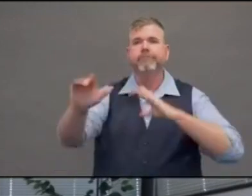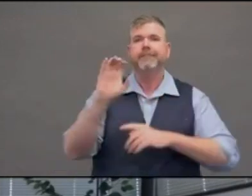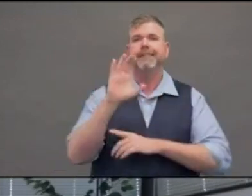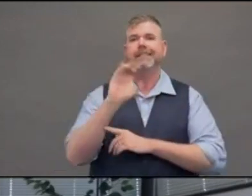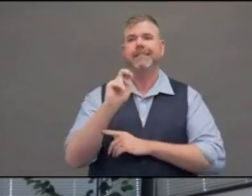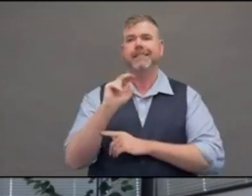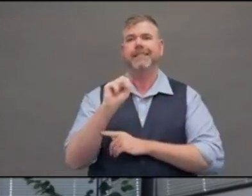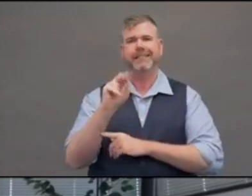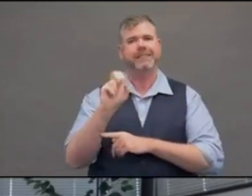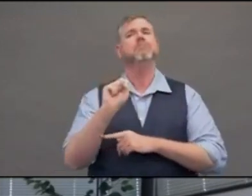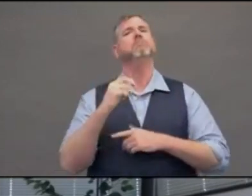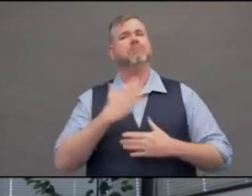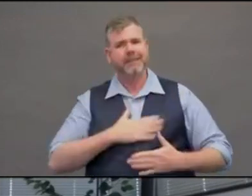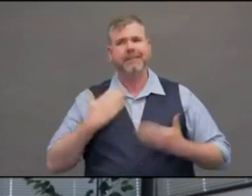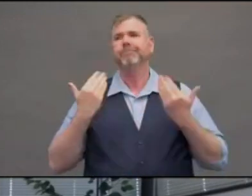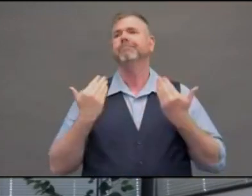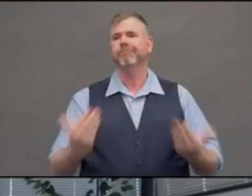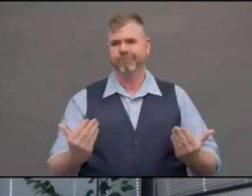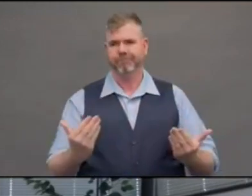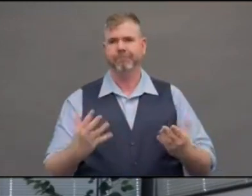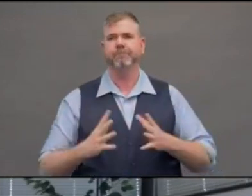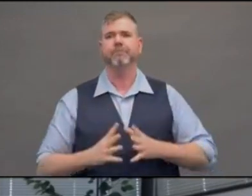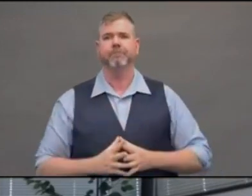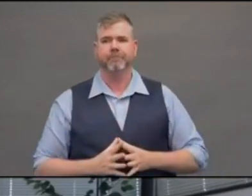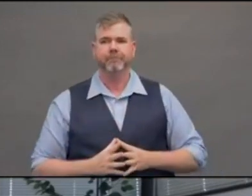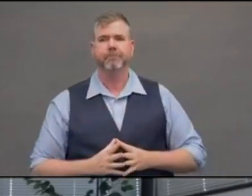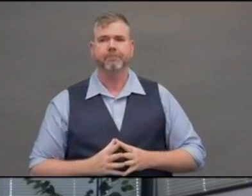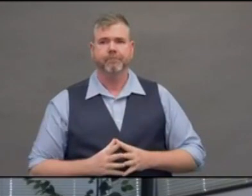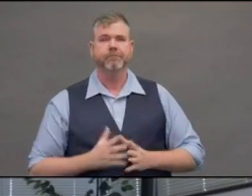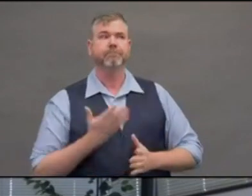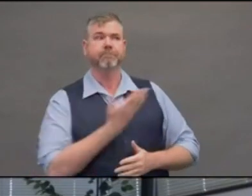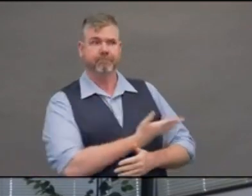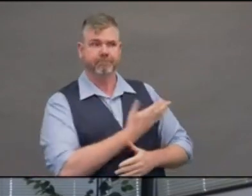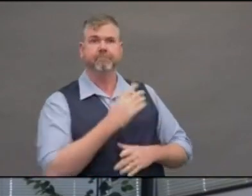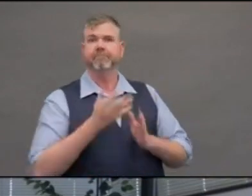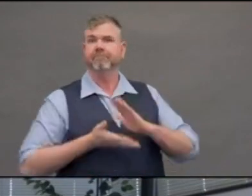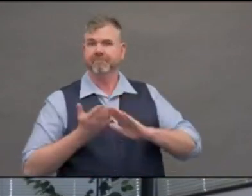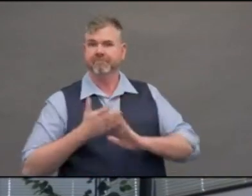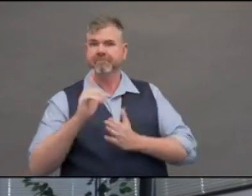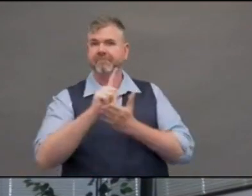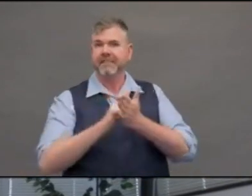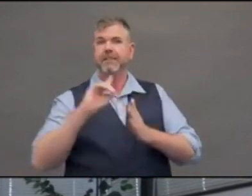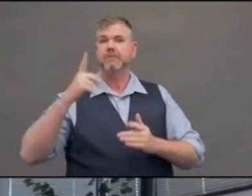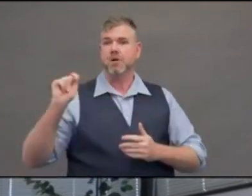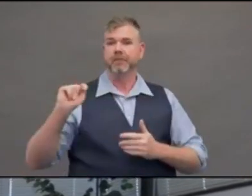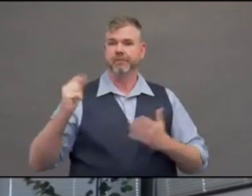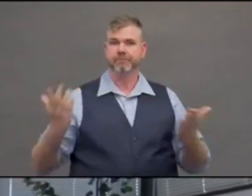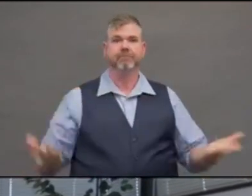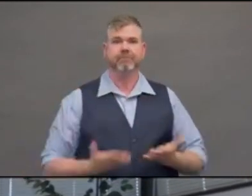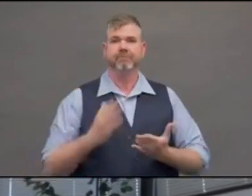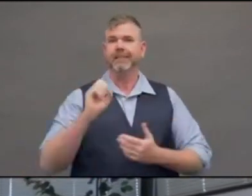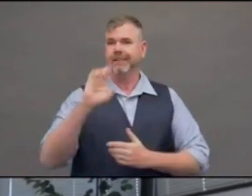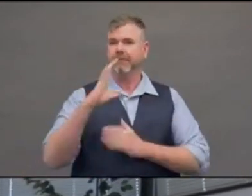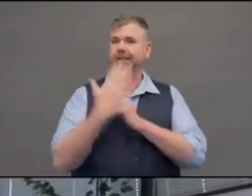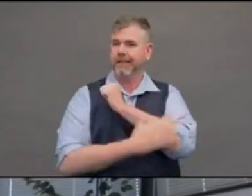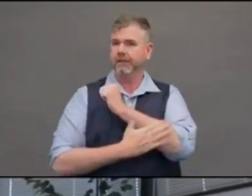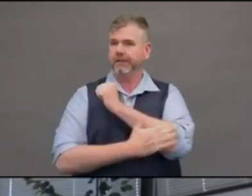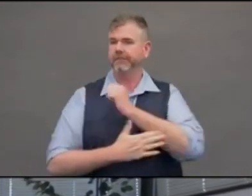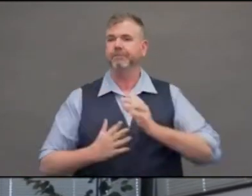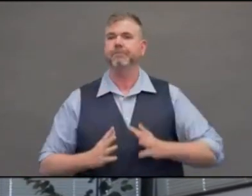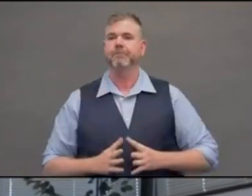department and the affairs of the county, and one of the things that you do is to represent the health officer, and in this